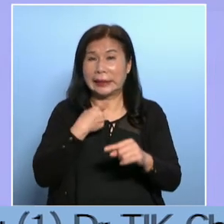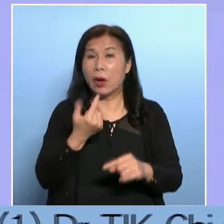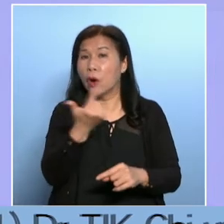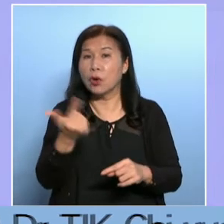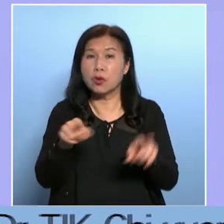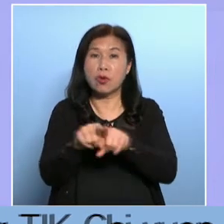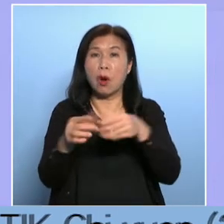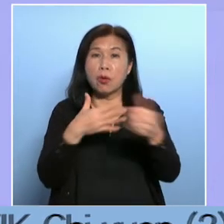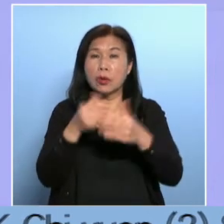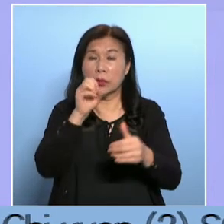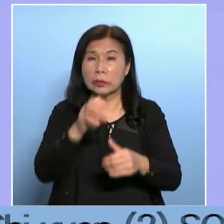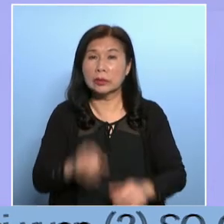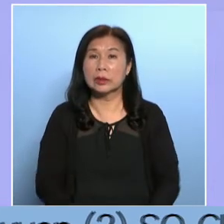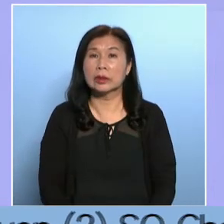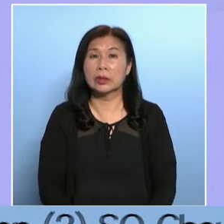and